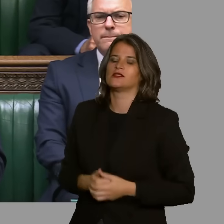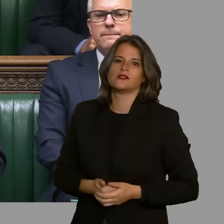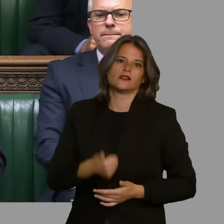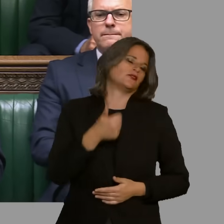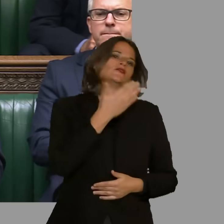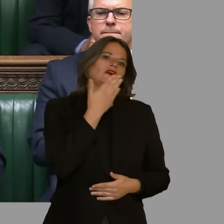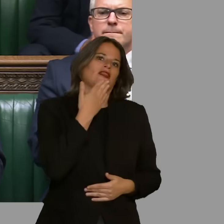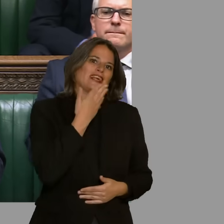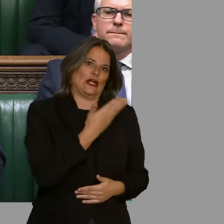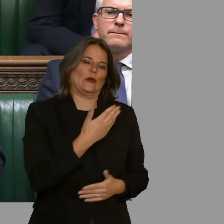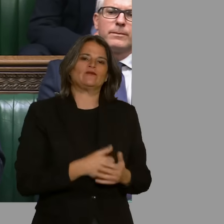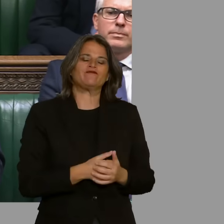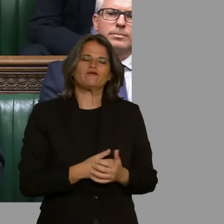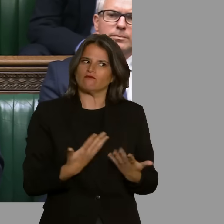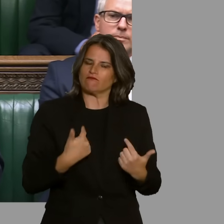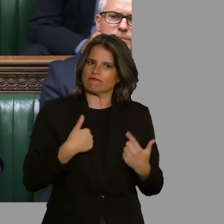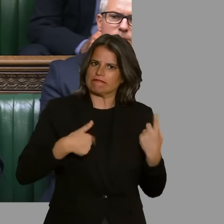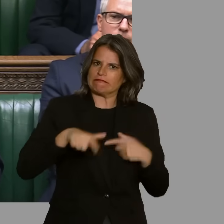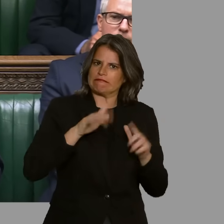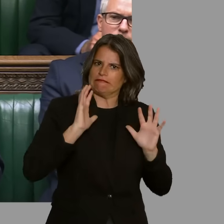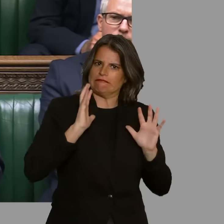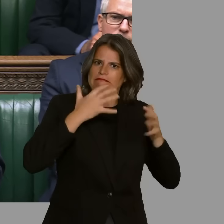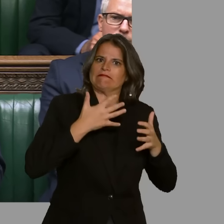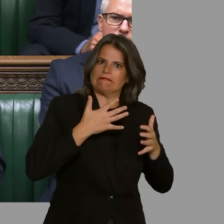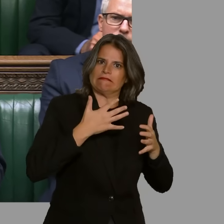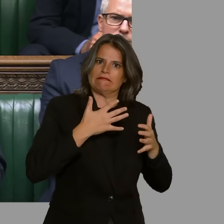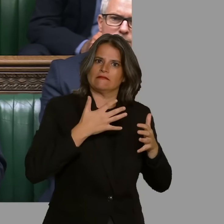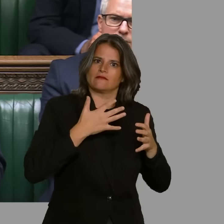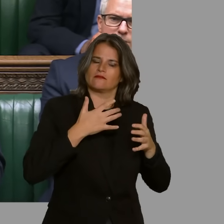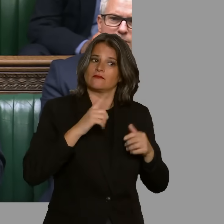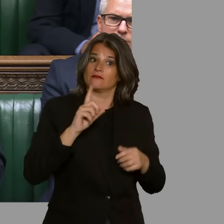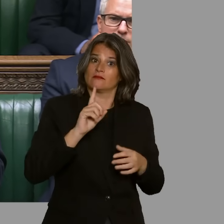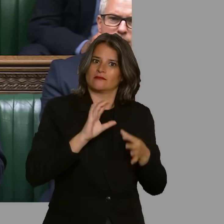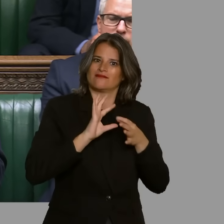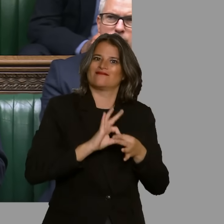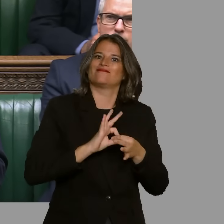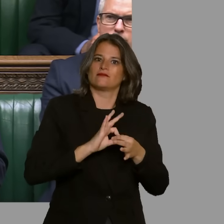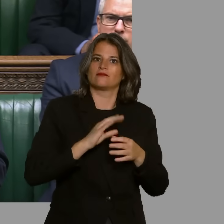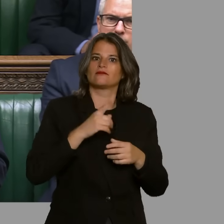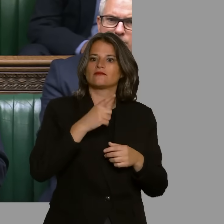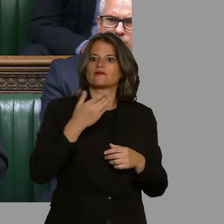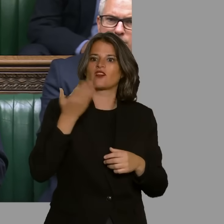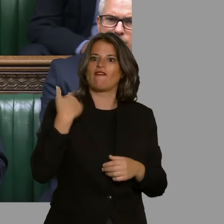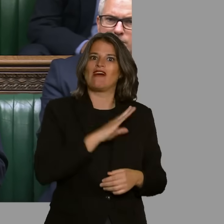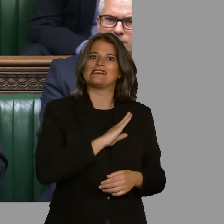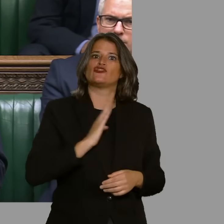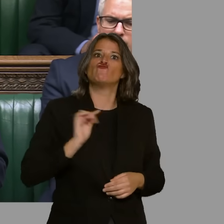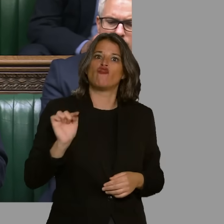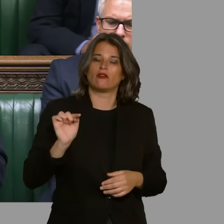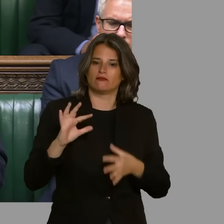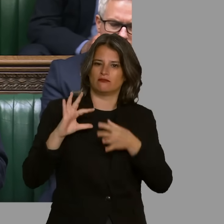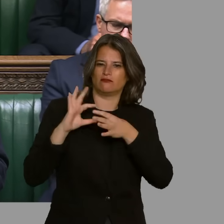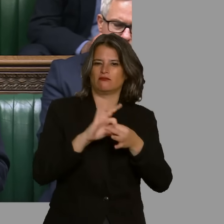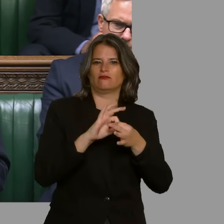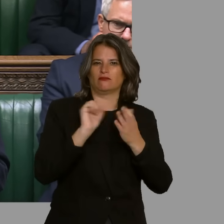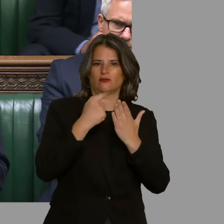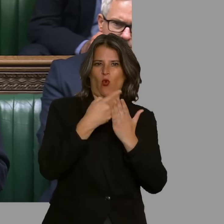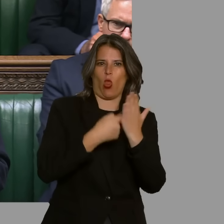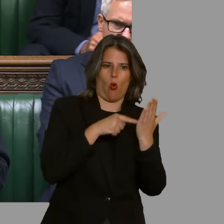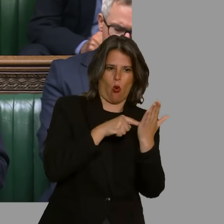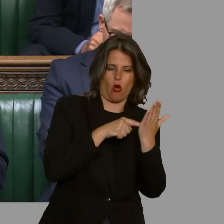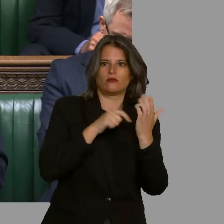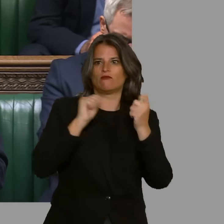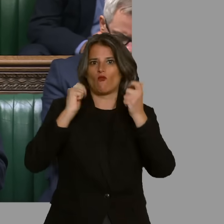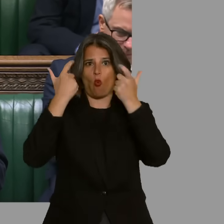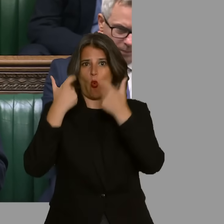recruitment. So what's his reaction to Colonel Nick Kitson, the son of General Sir Frank Kitson, who said, how